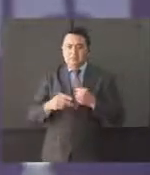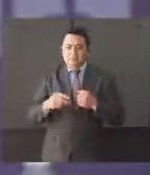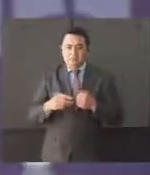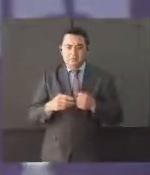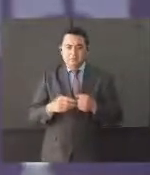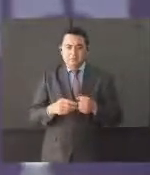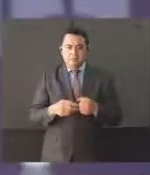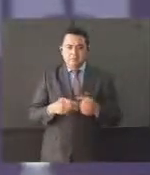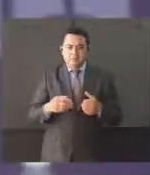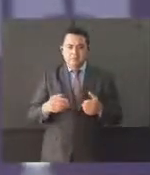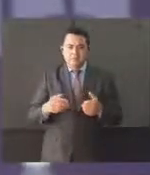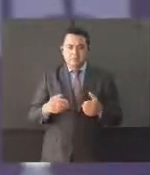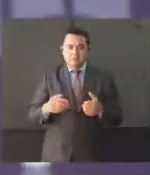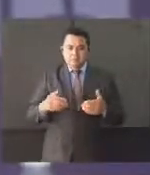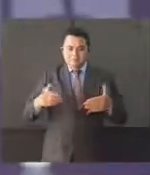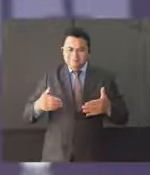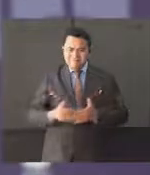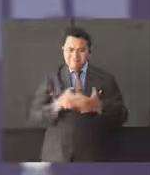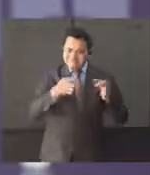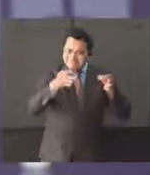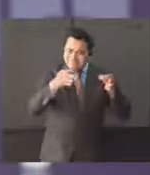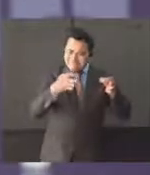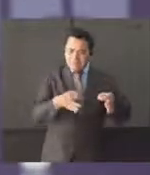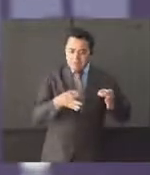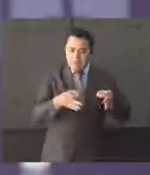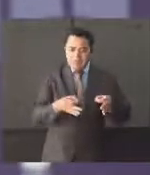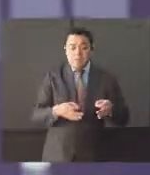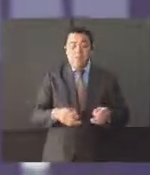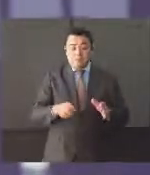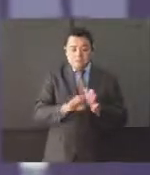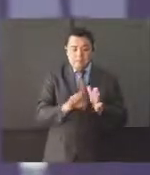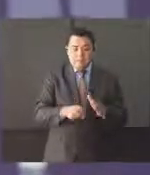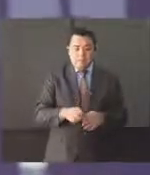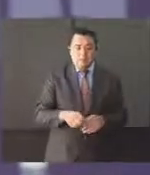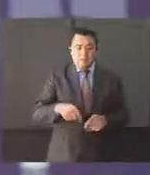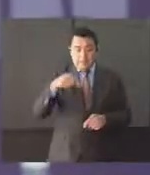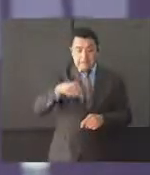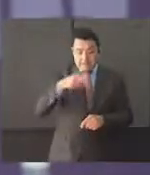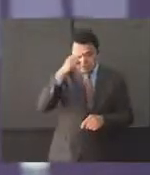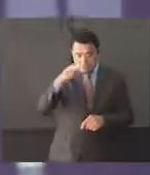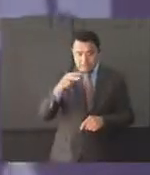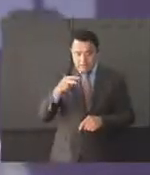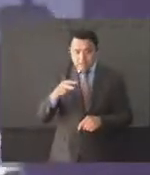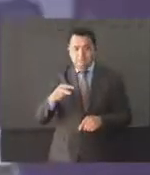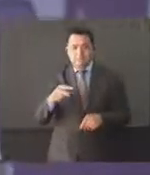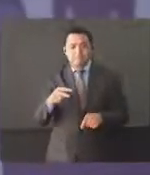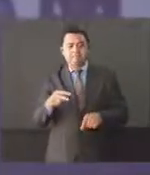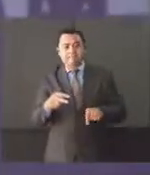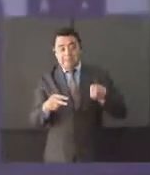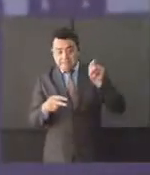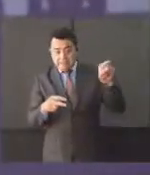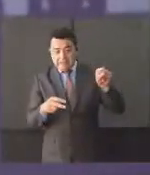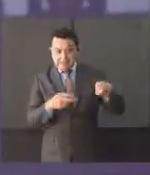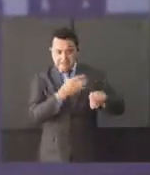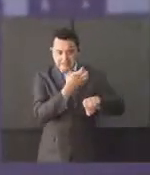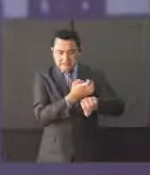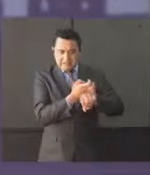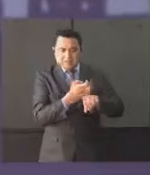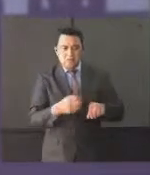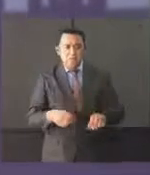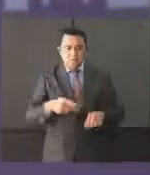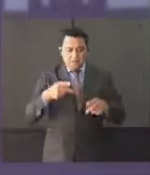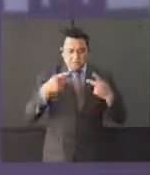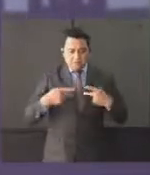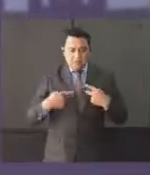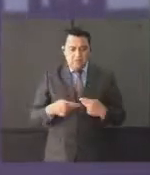speaking, as a country of origin. Of course, we have more than 10% of the population in the United States as a